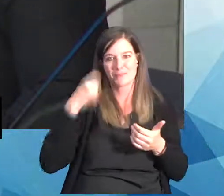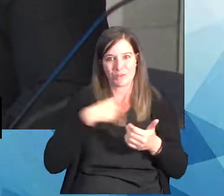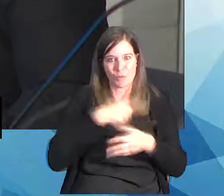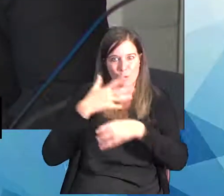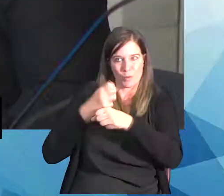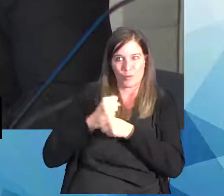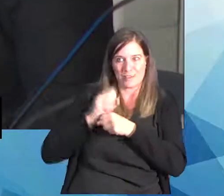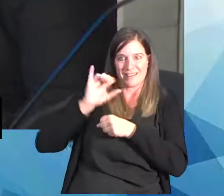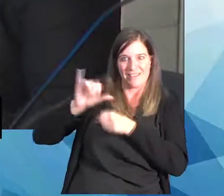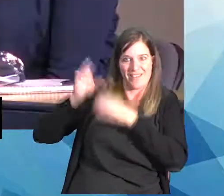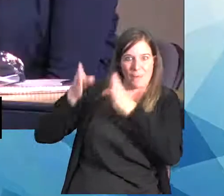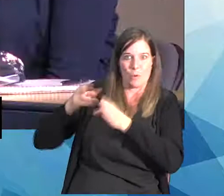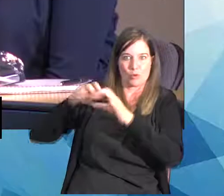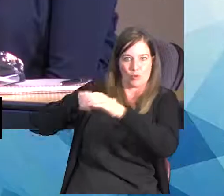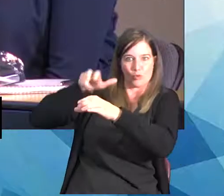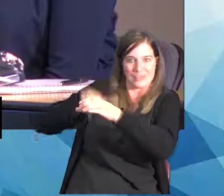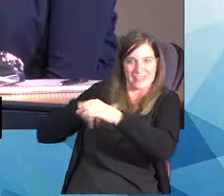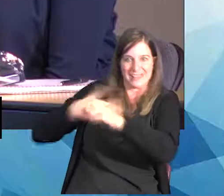PV has a comment.